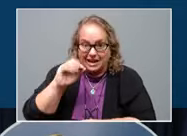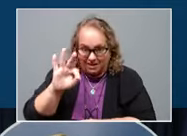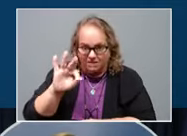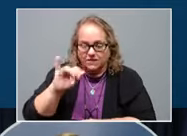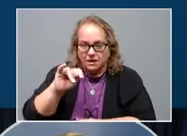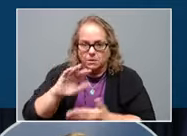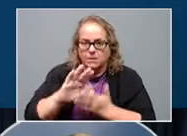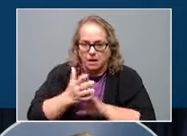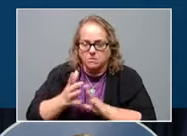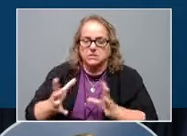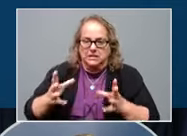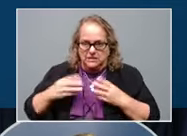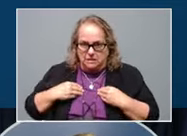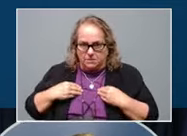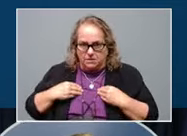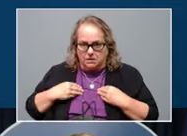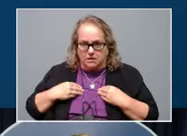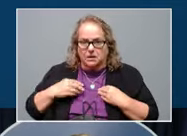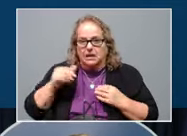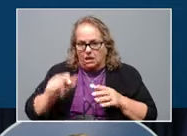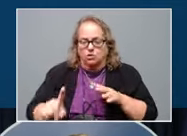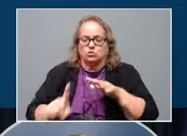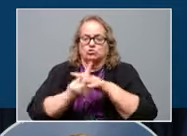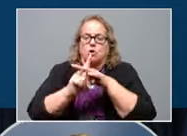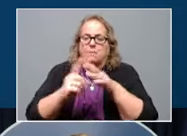adopted wants to show up and get it. And I think that's